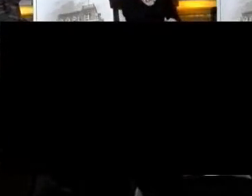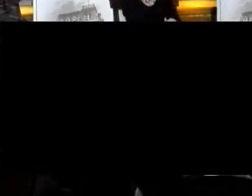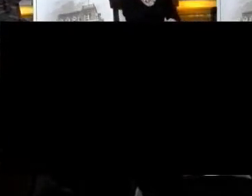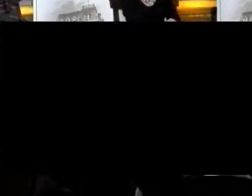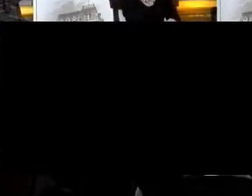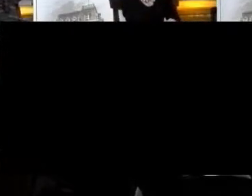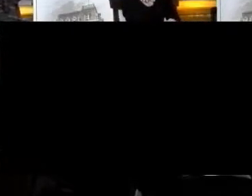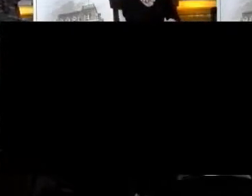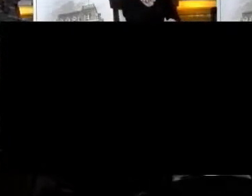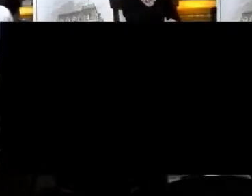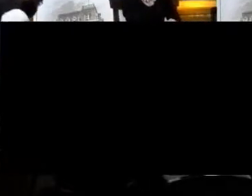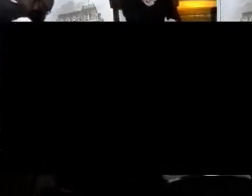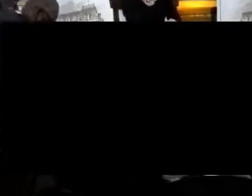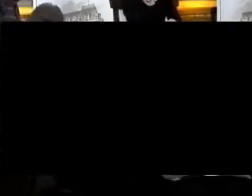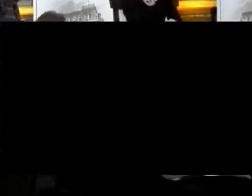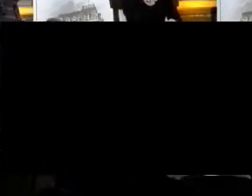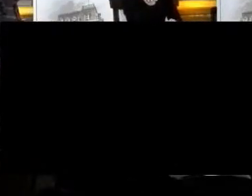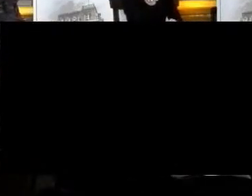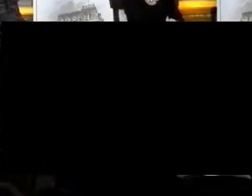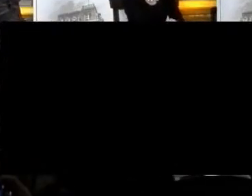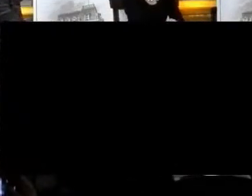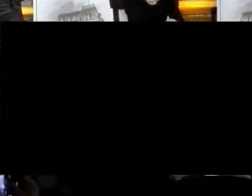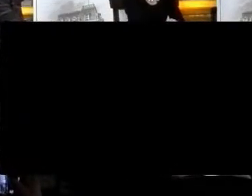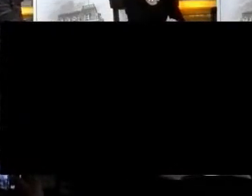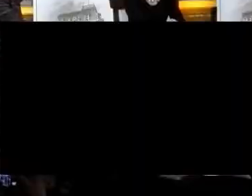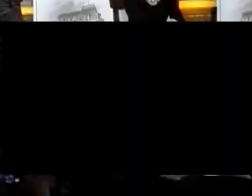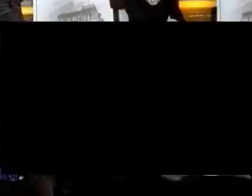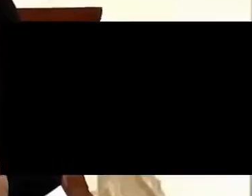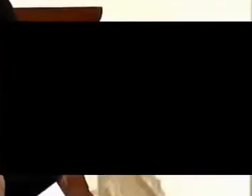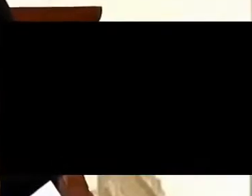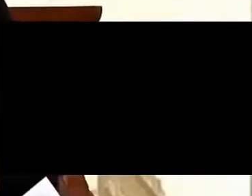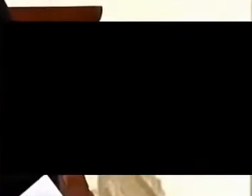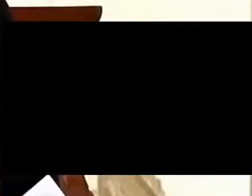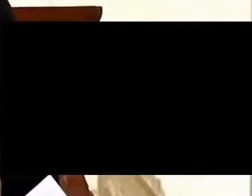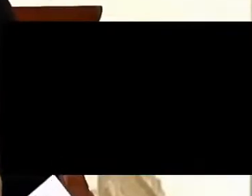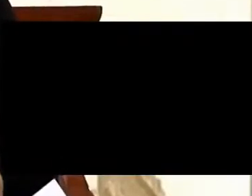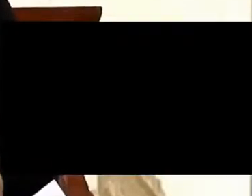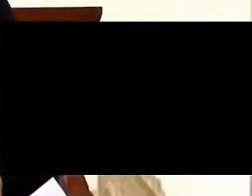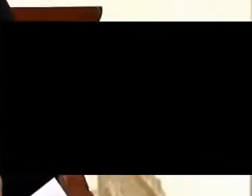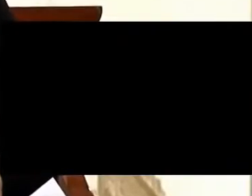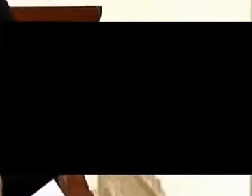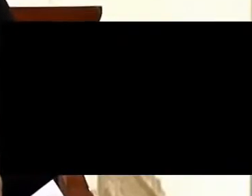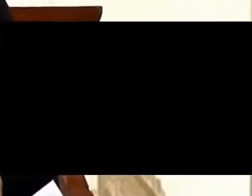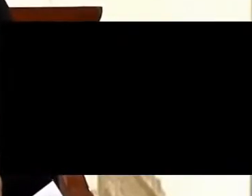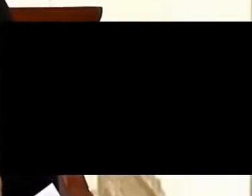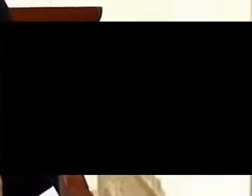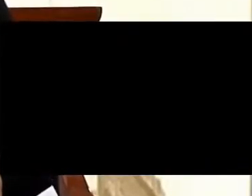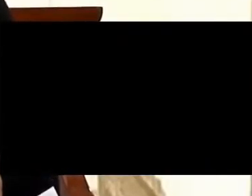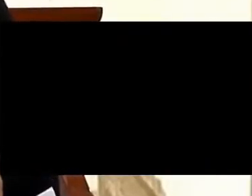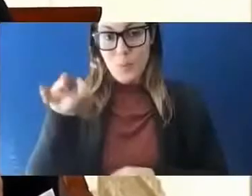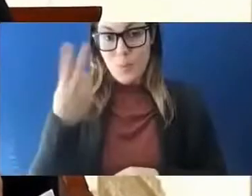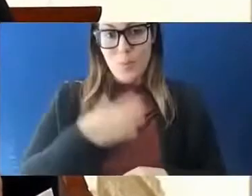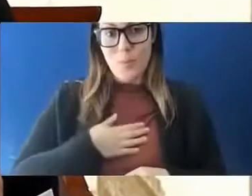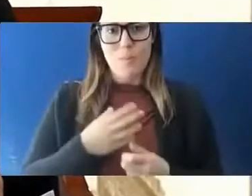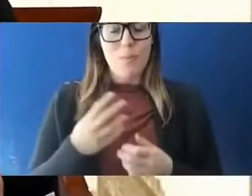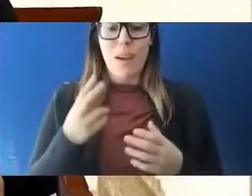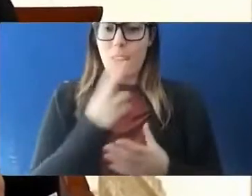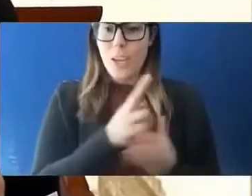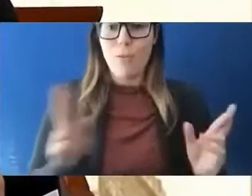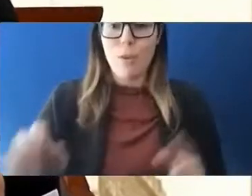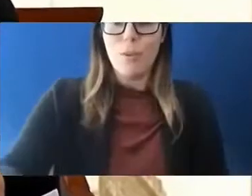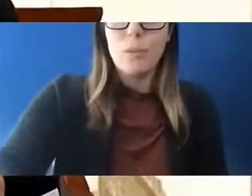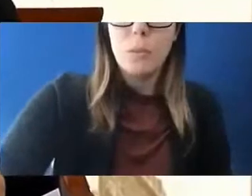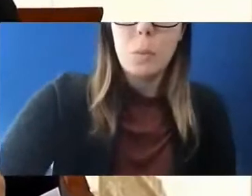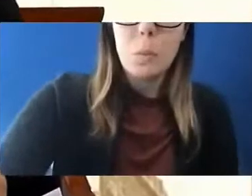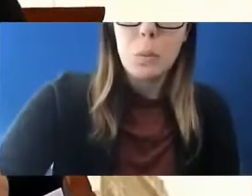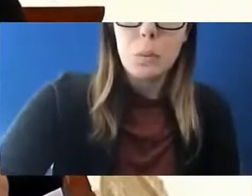Well, I cannot tell you how amazing it is to be on stage with 2 of my true sheroes.